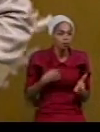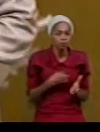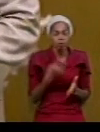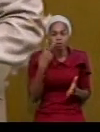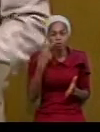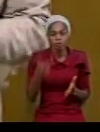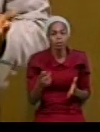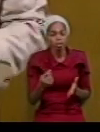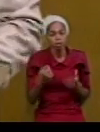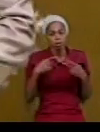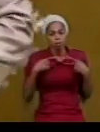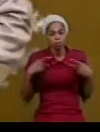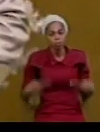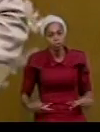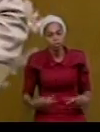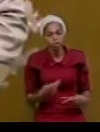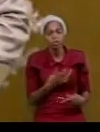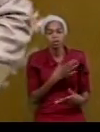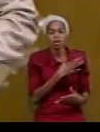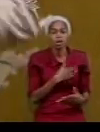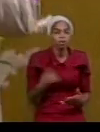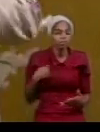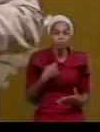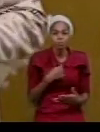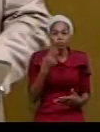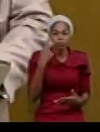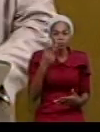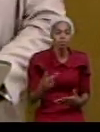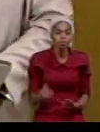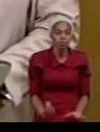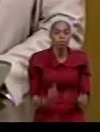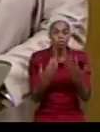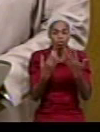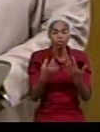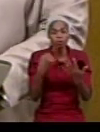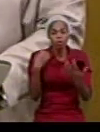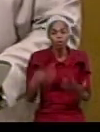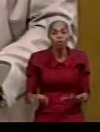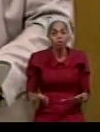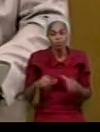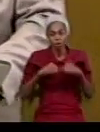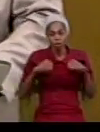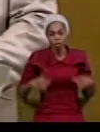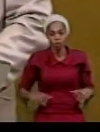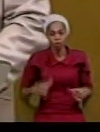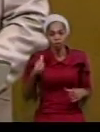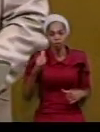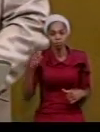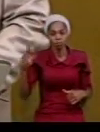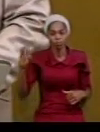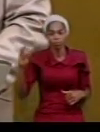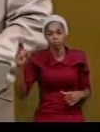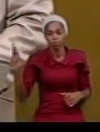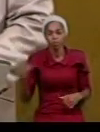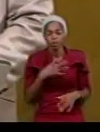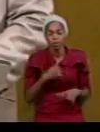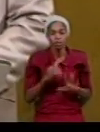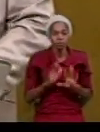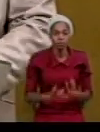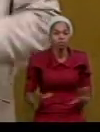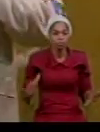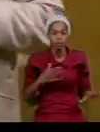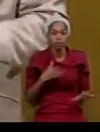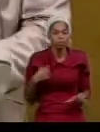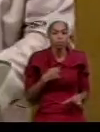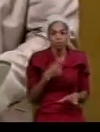his sons. And last week, like we just said, we saw the judgment that came on Nadab and Abihu for going against those